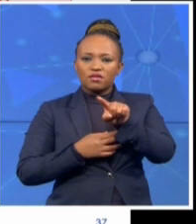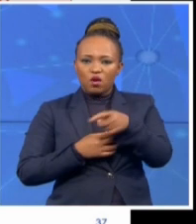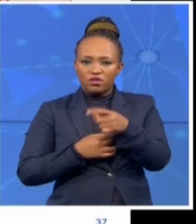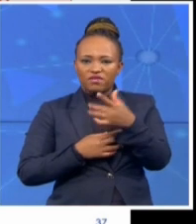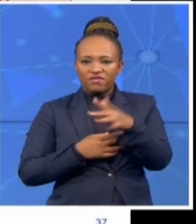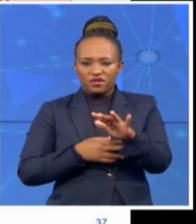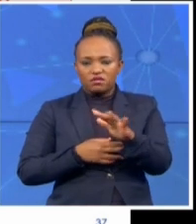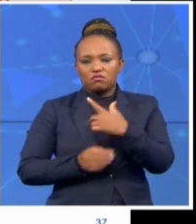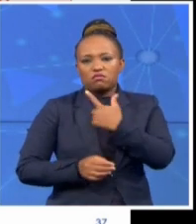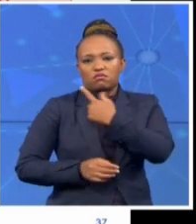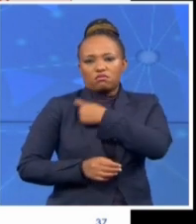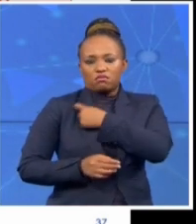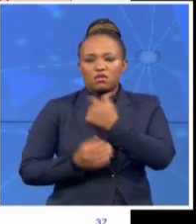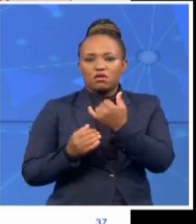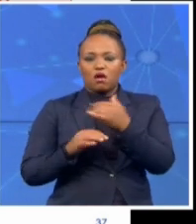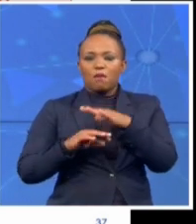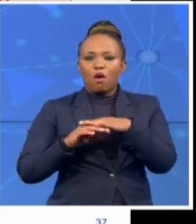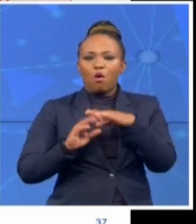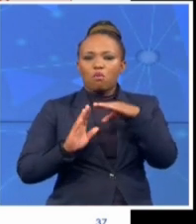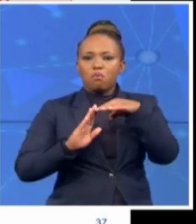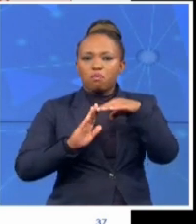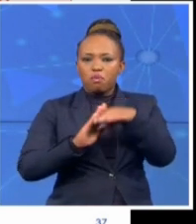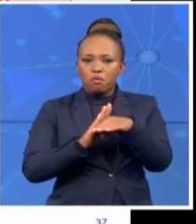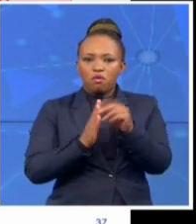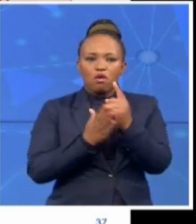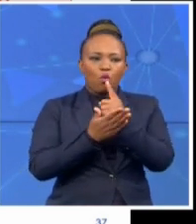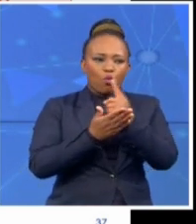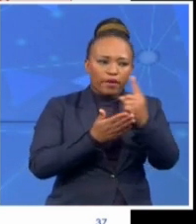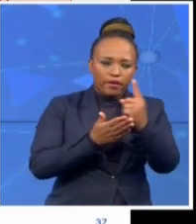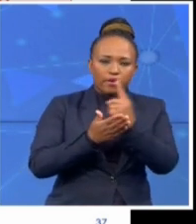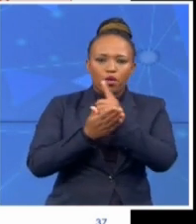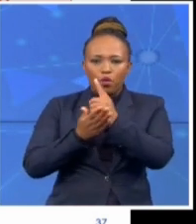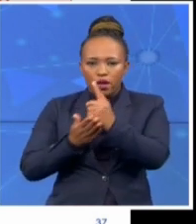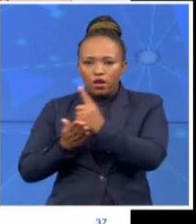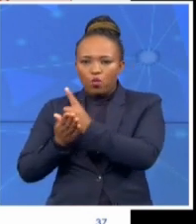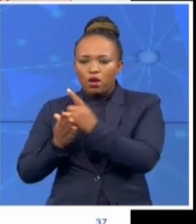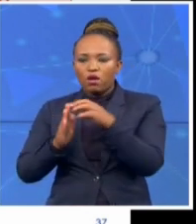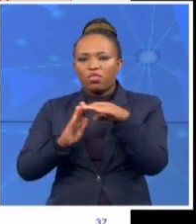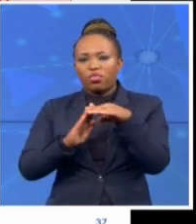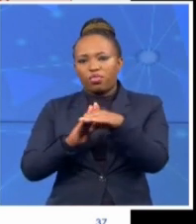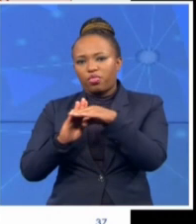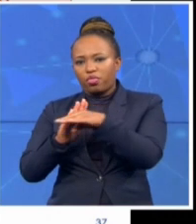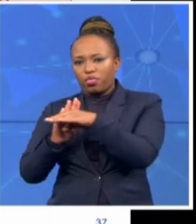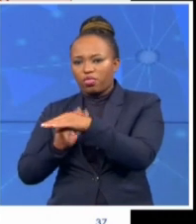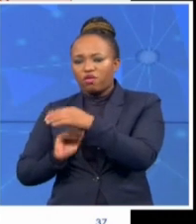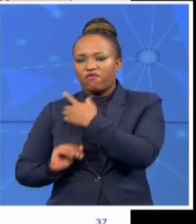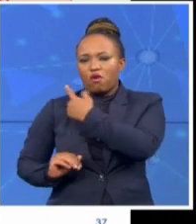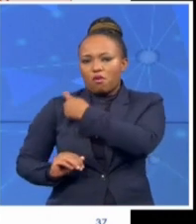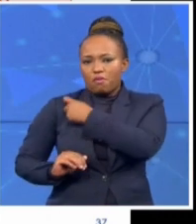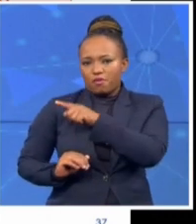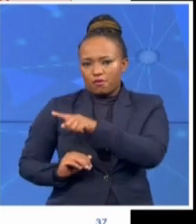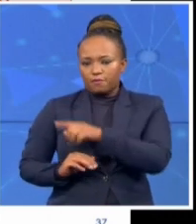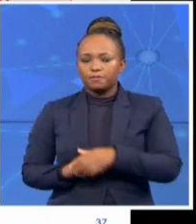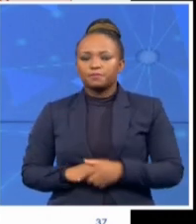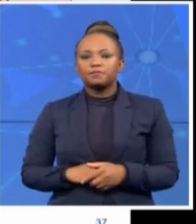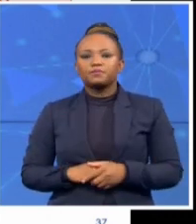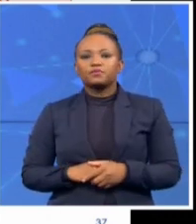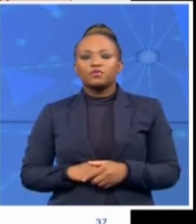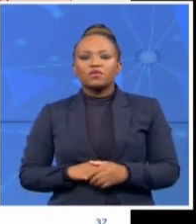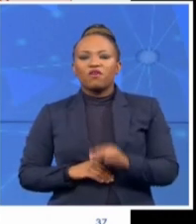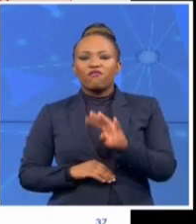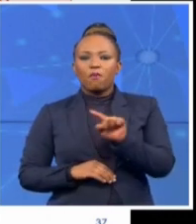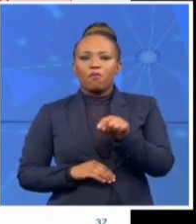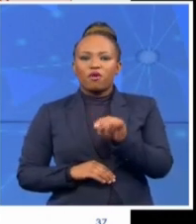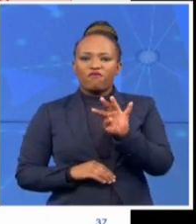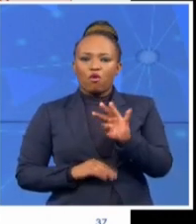on week of vaccination uptake in the province. Our total to date is 4.4 million vaccinations. And the vaccination in